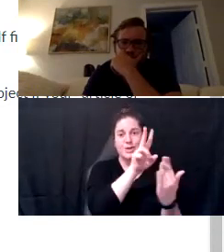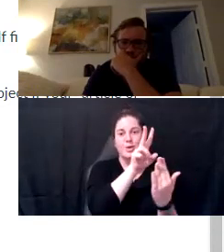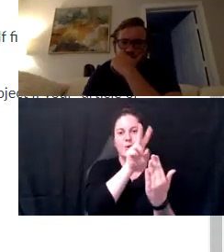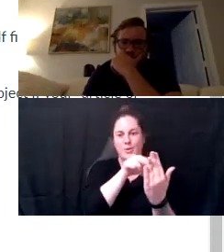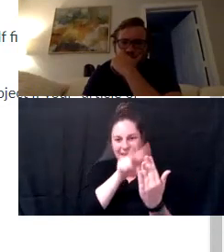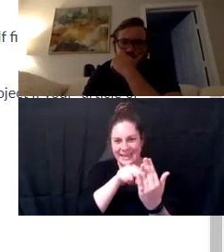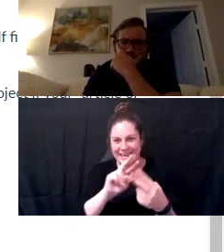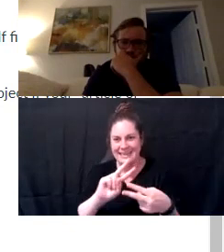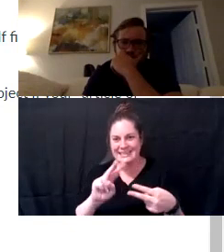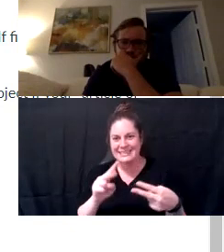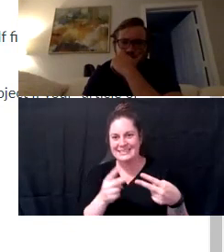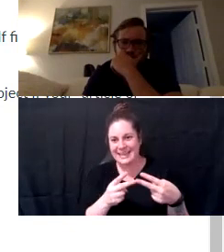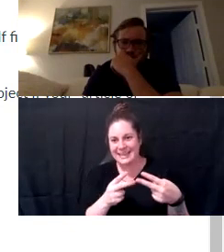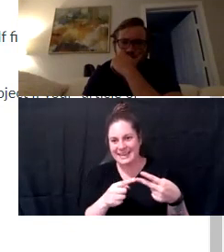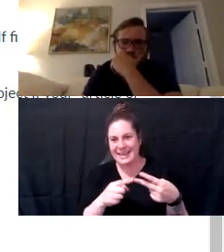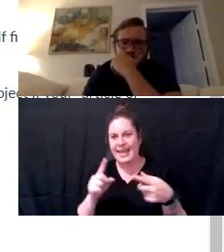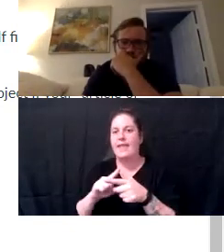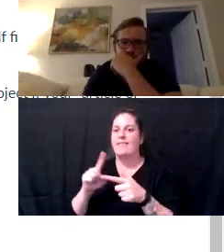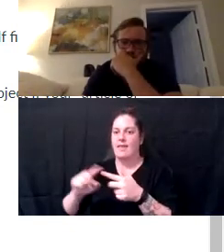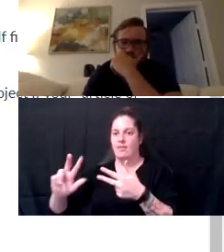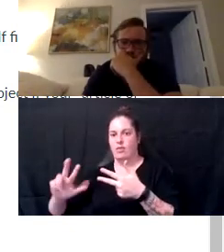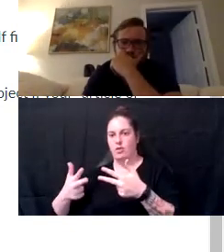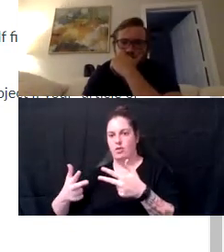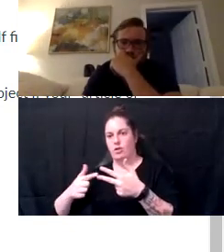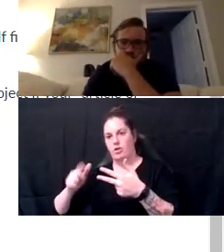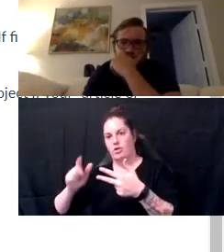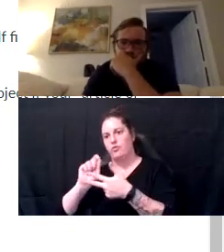what it is you actually have to write.